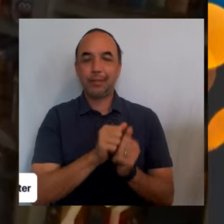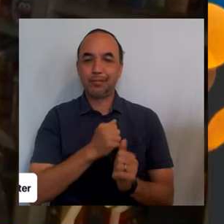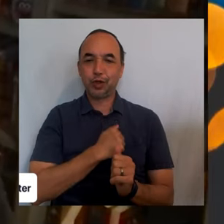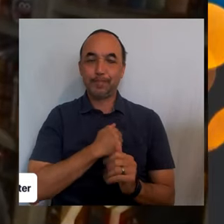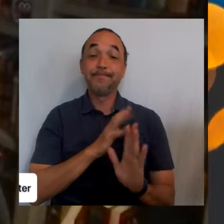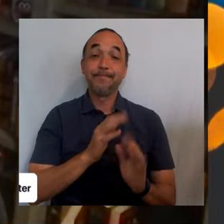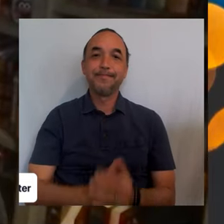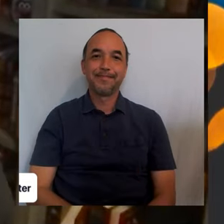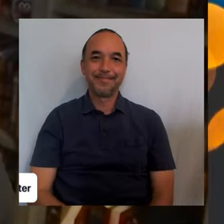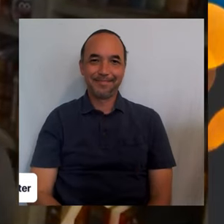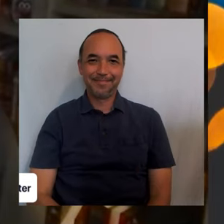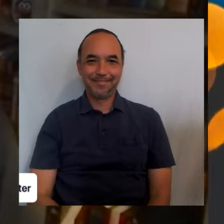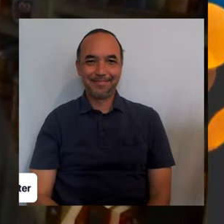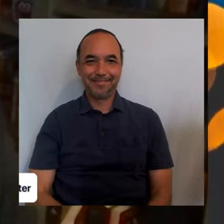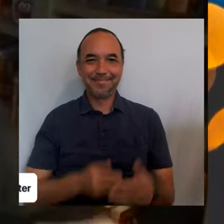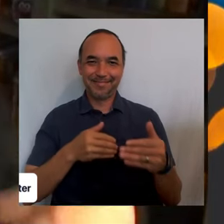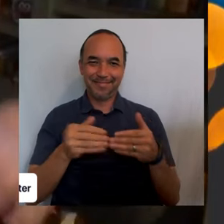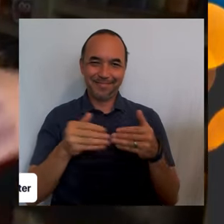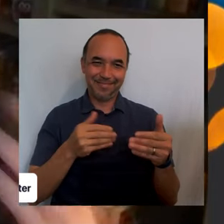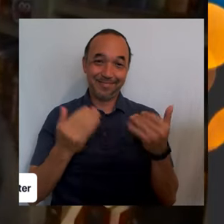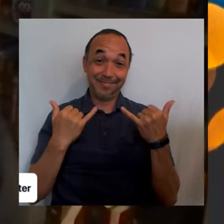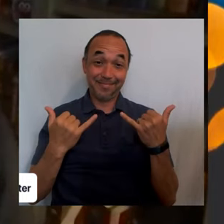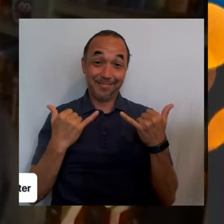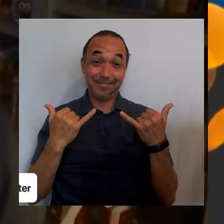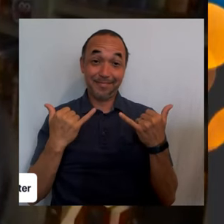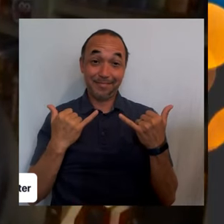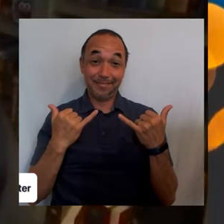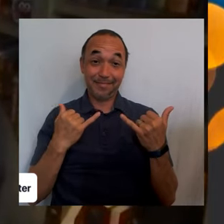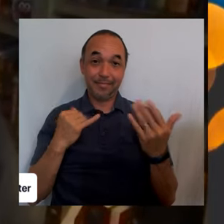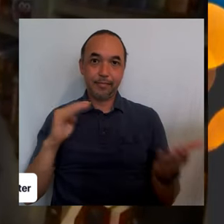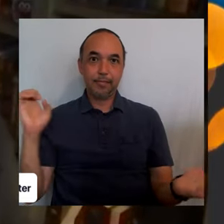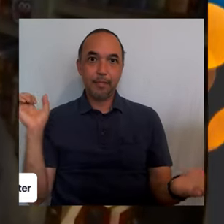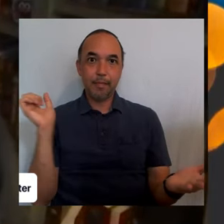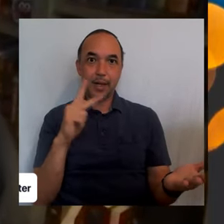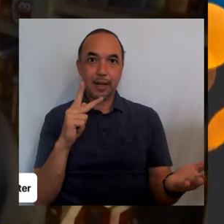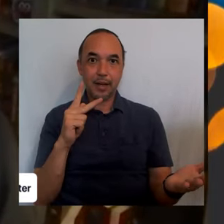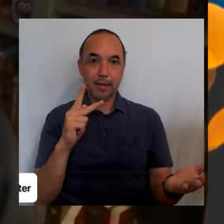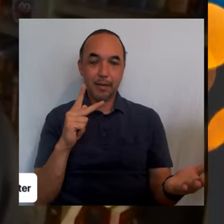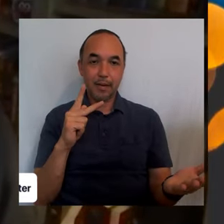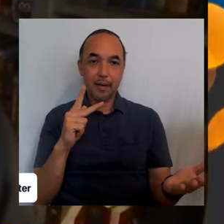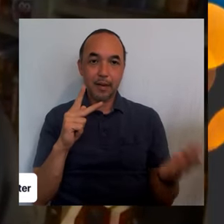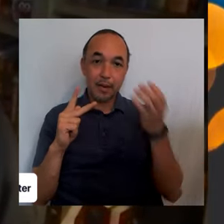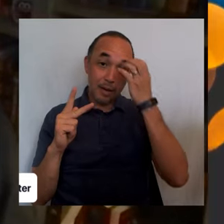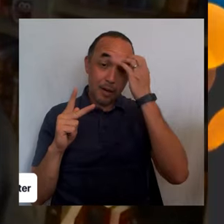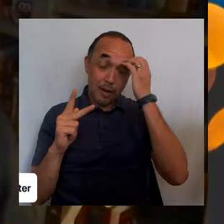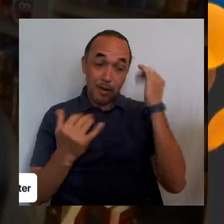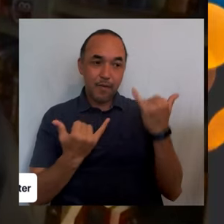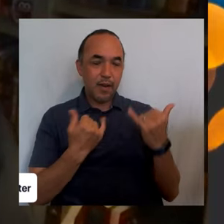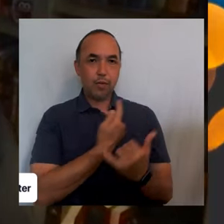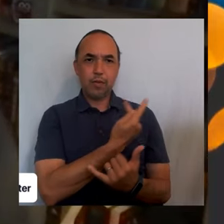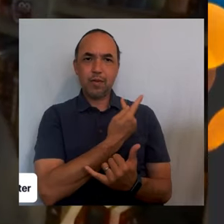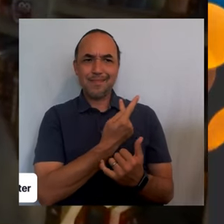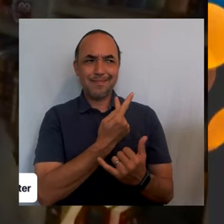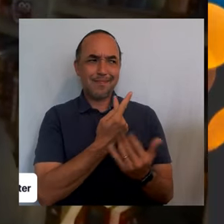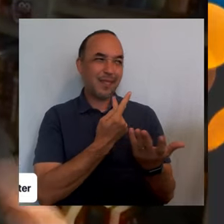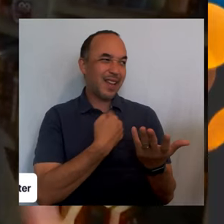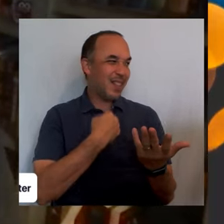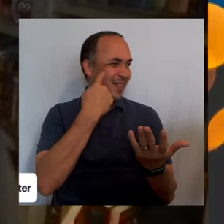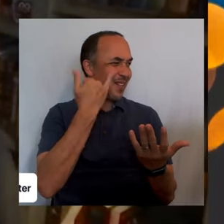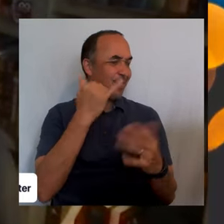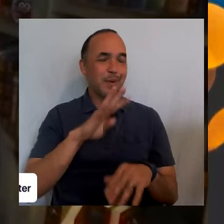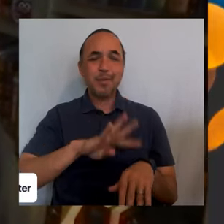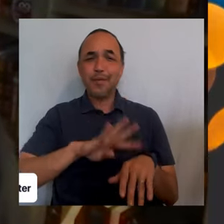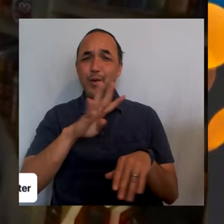So, now... we are back, and Tango and I decide it's probably 4 a.m. at this point.